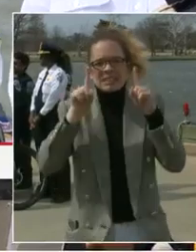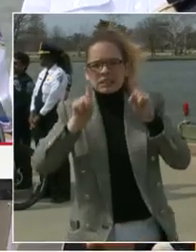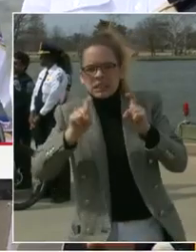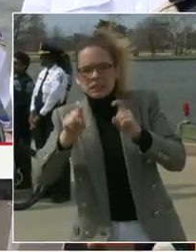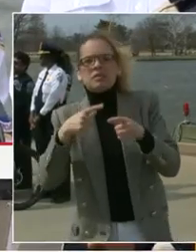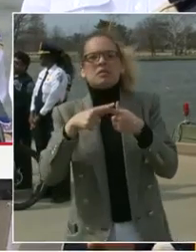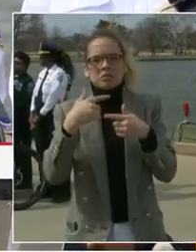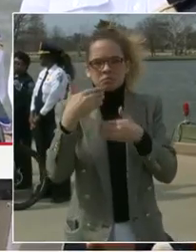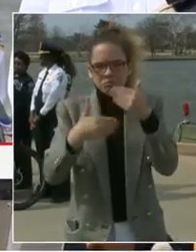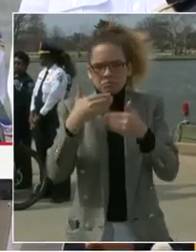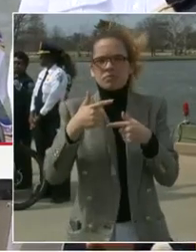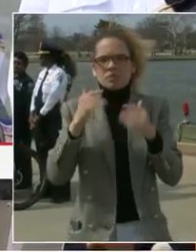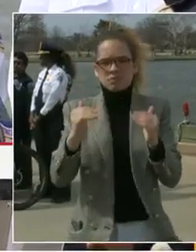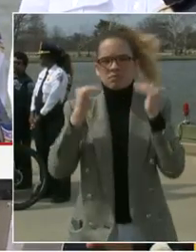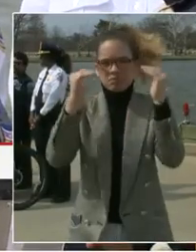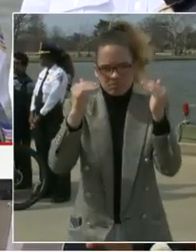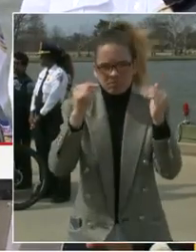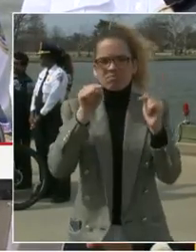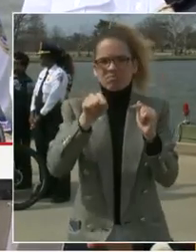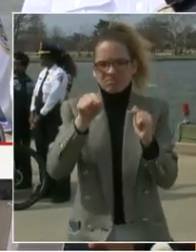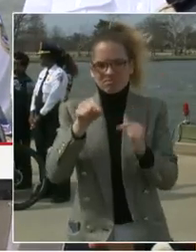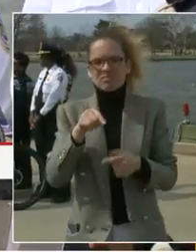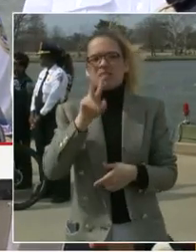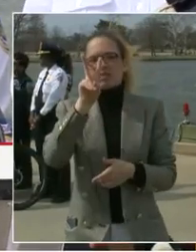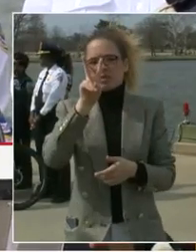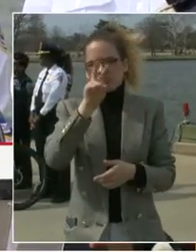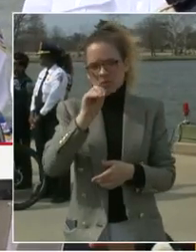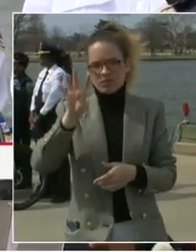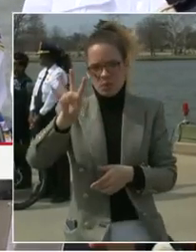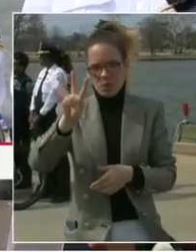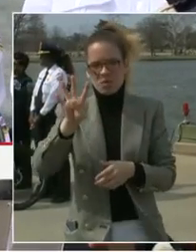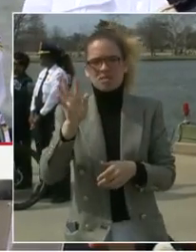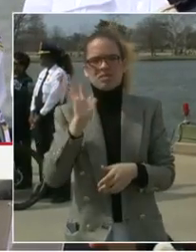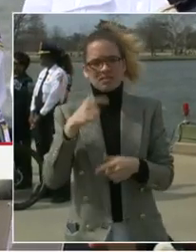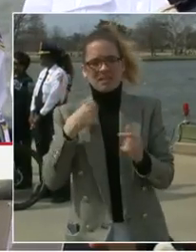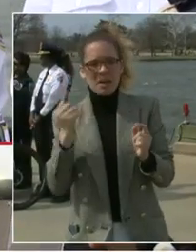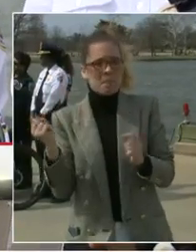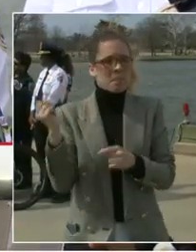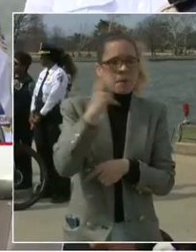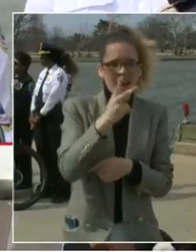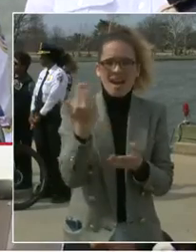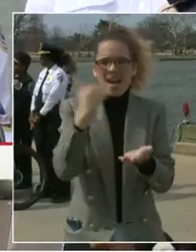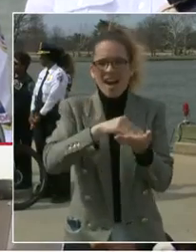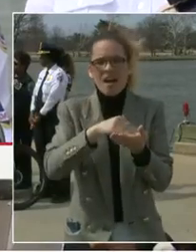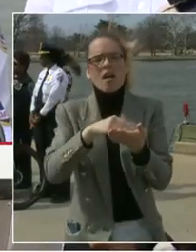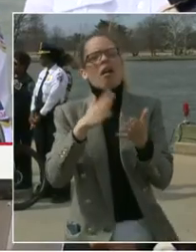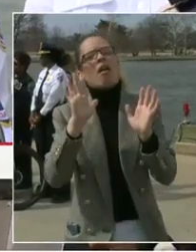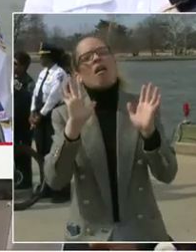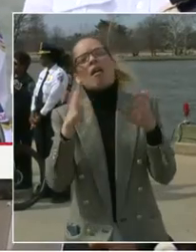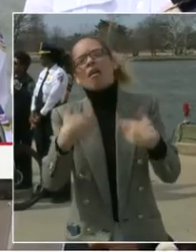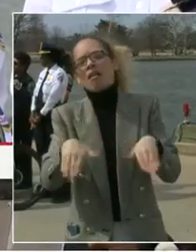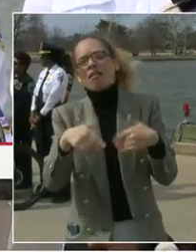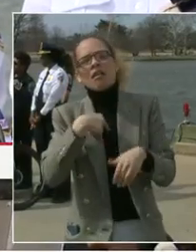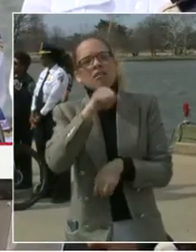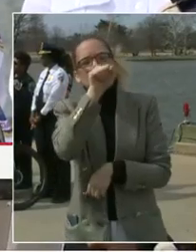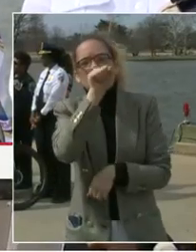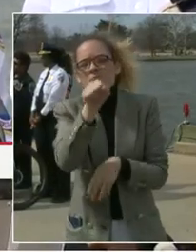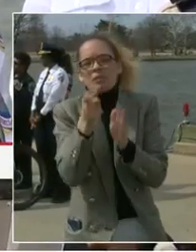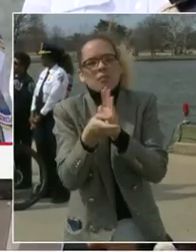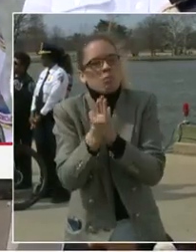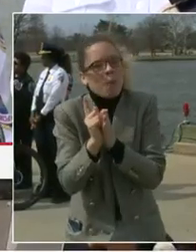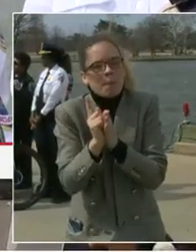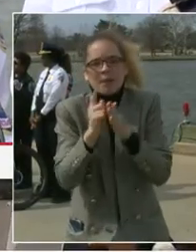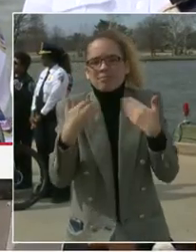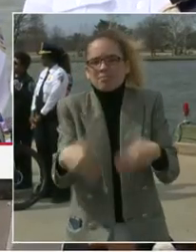in 2004. I returned to patrol as a supervisor and loved every minute of it. After a few other assignments in